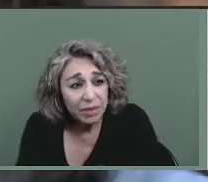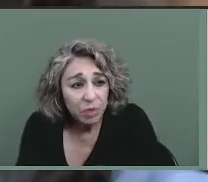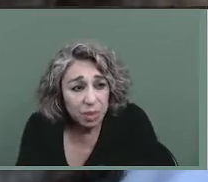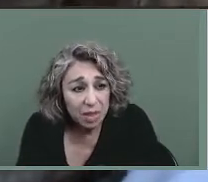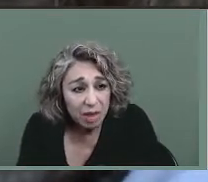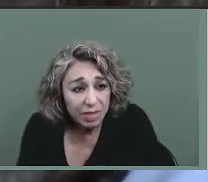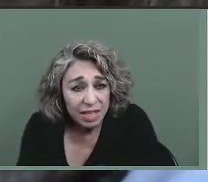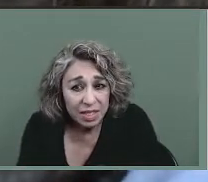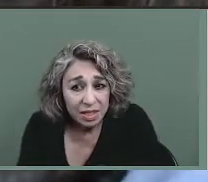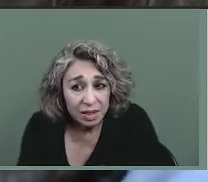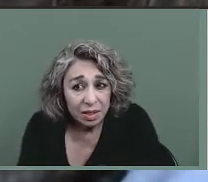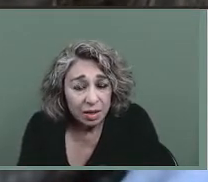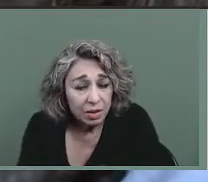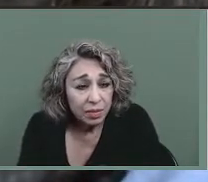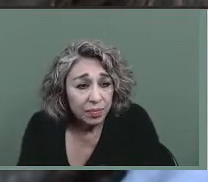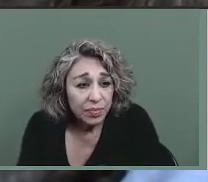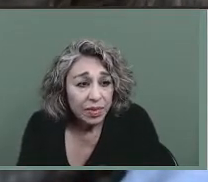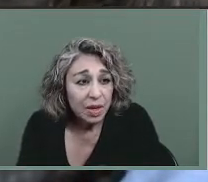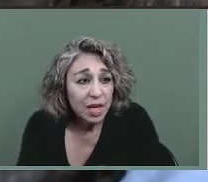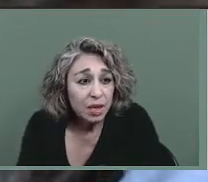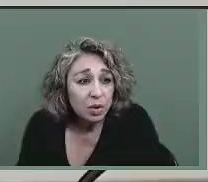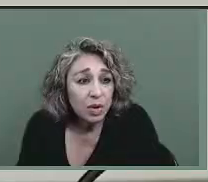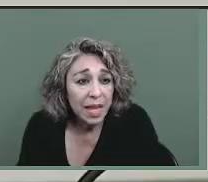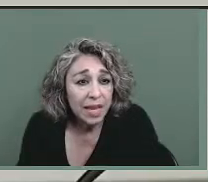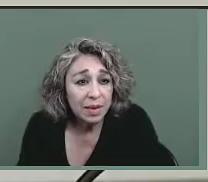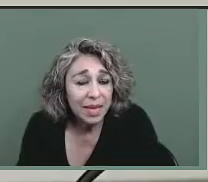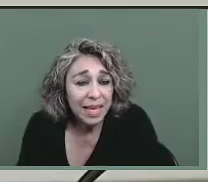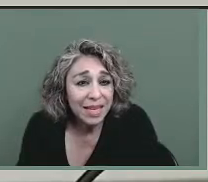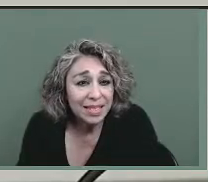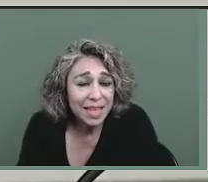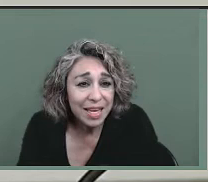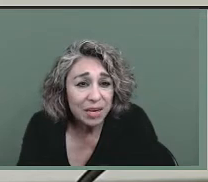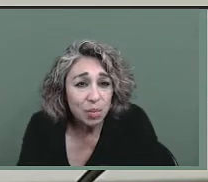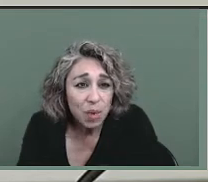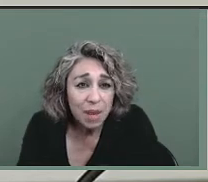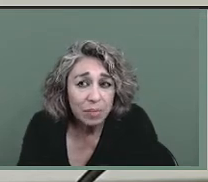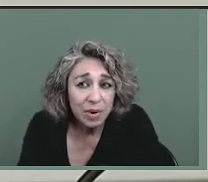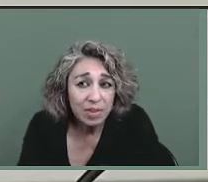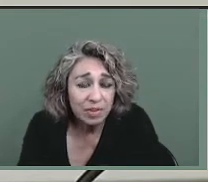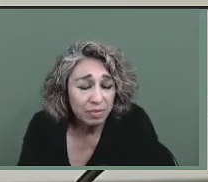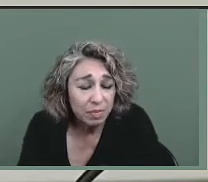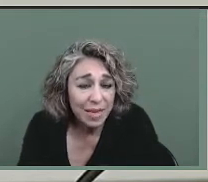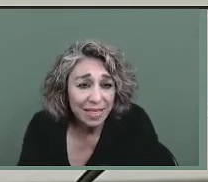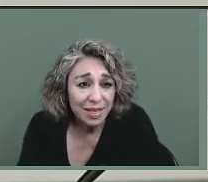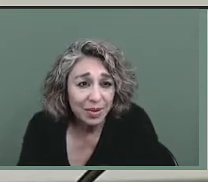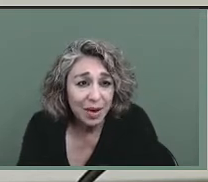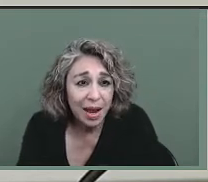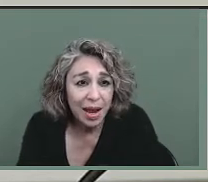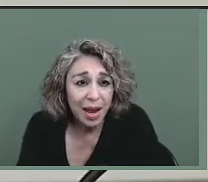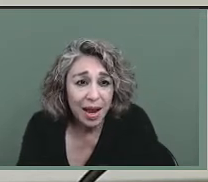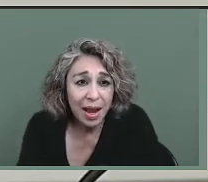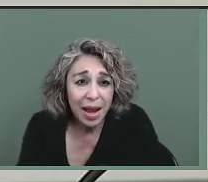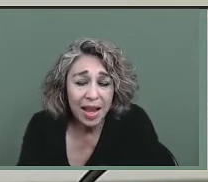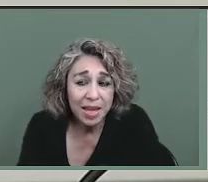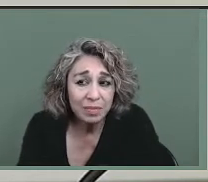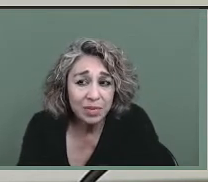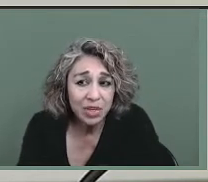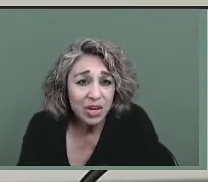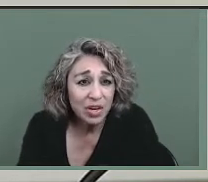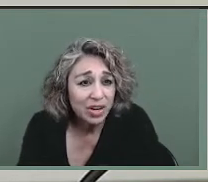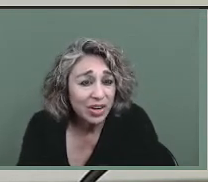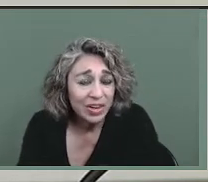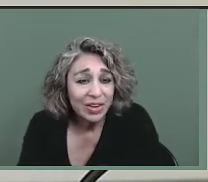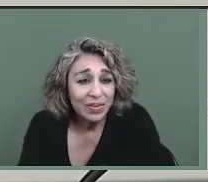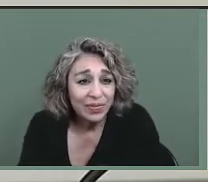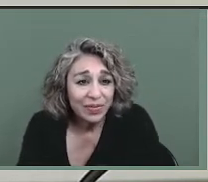But if we resolve this, it'll get us the rebirth of Mexico. I am